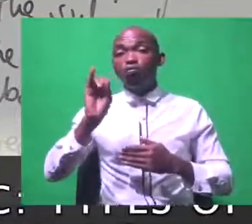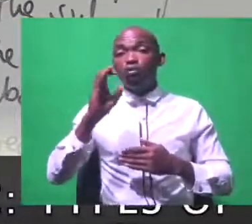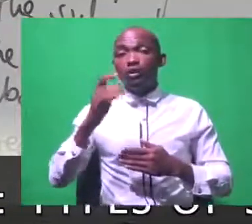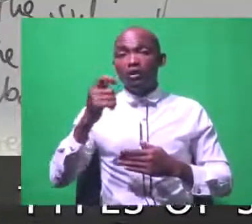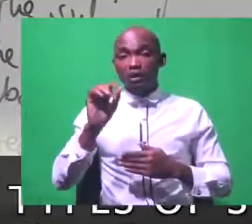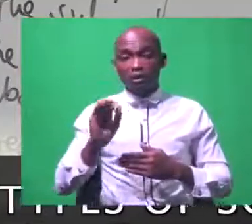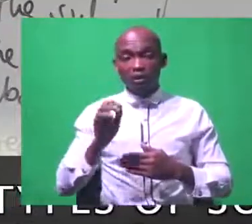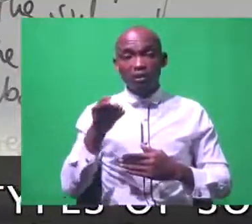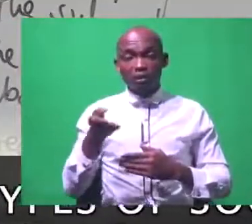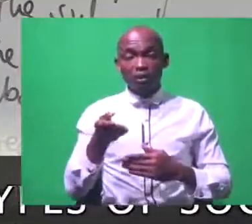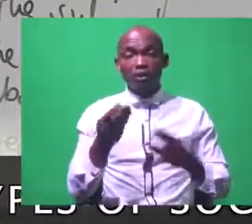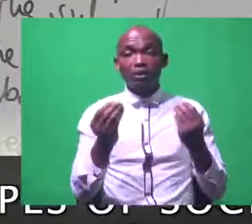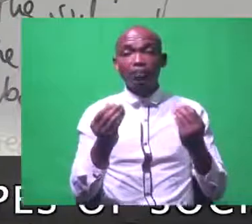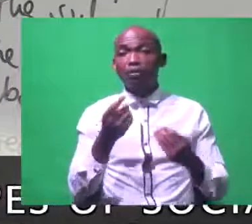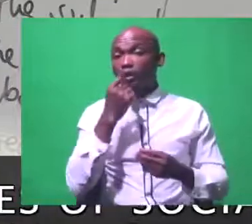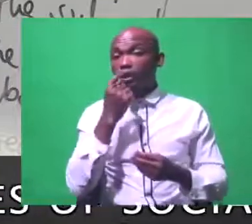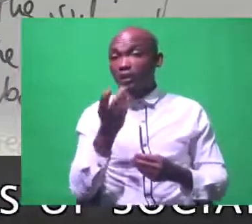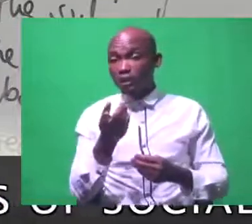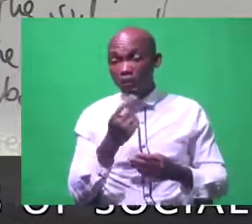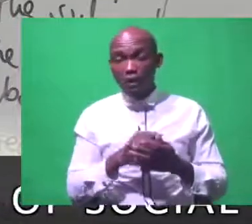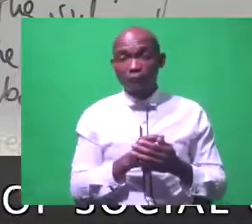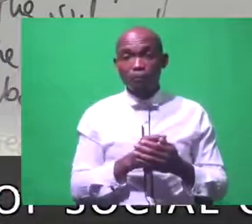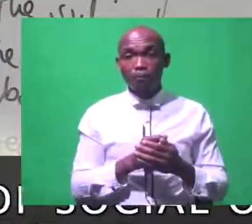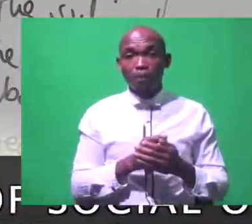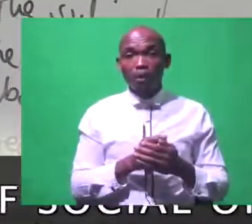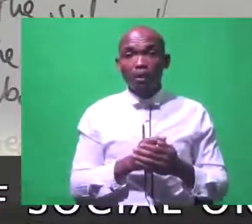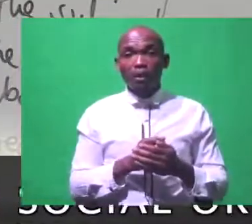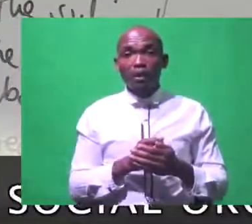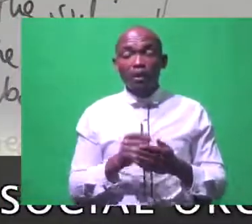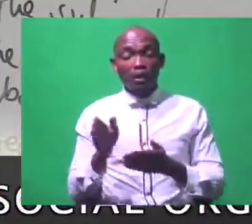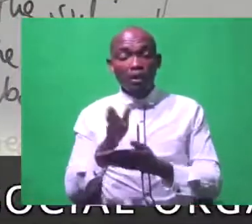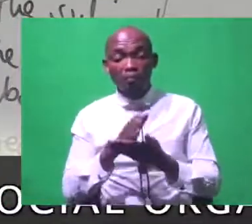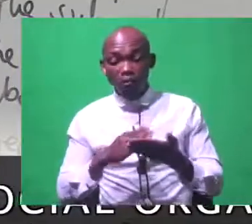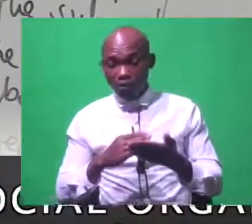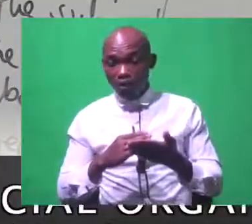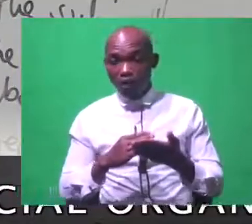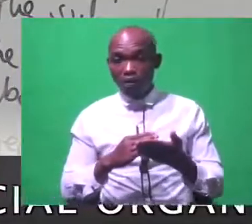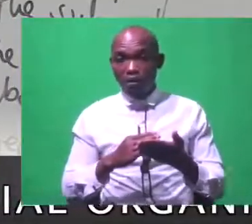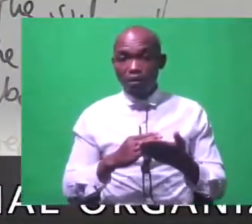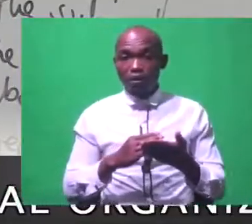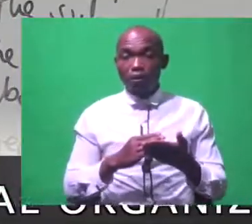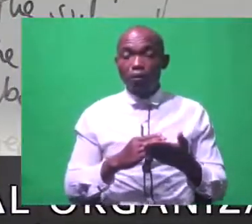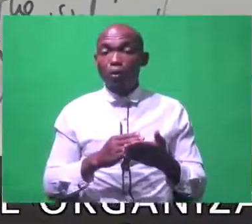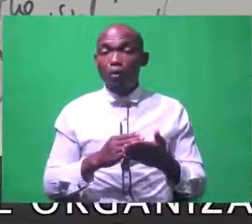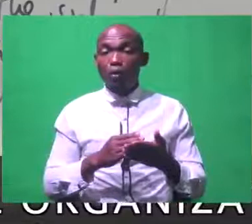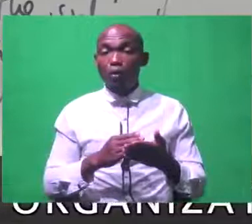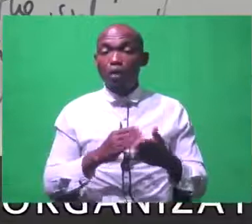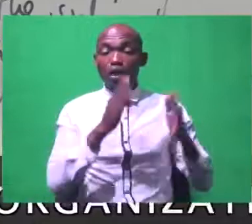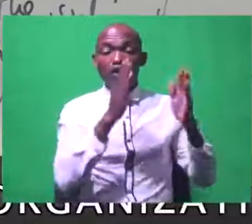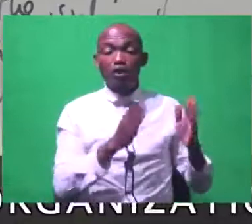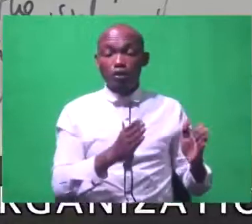labor, simply we can say, is a place or a thing where human